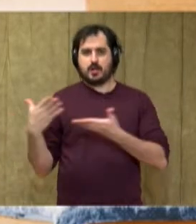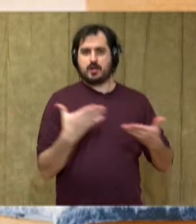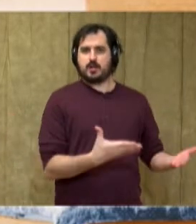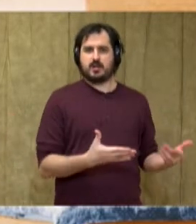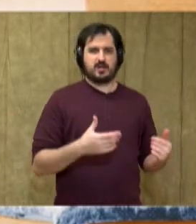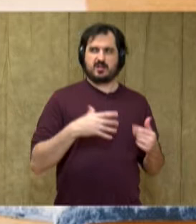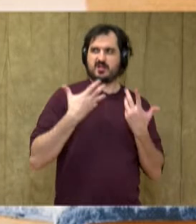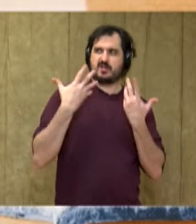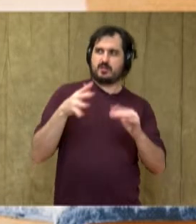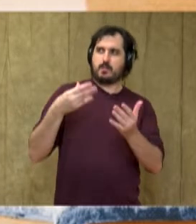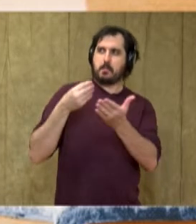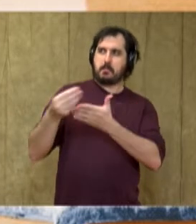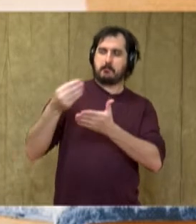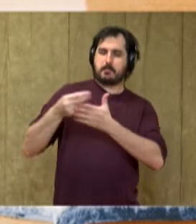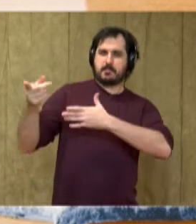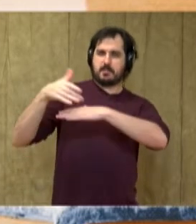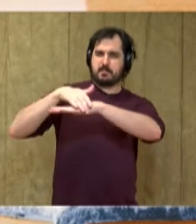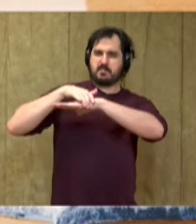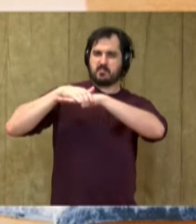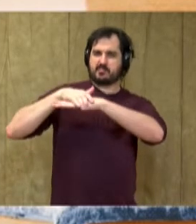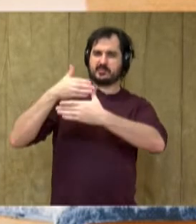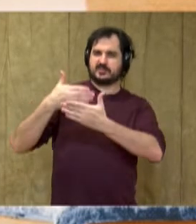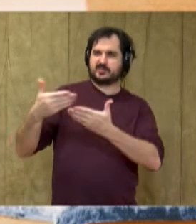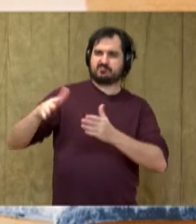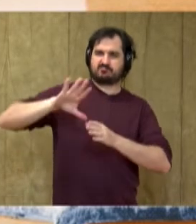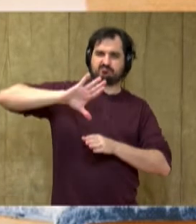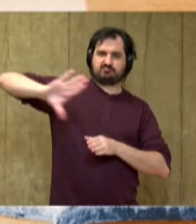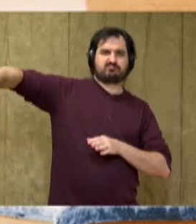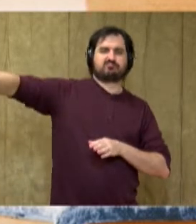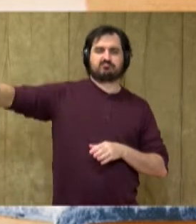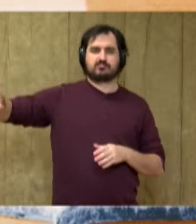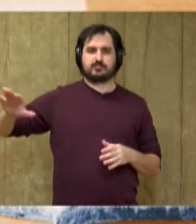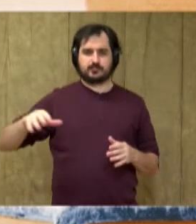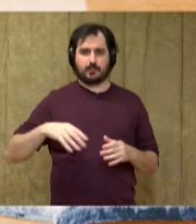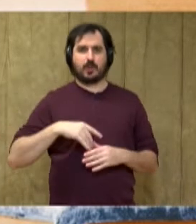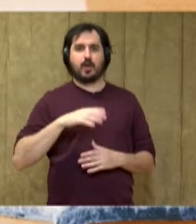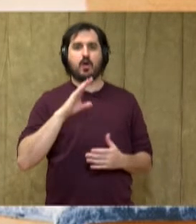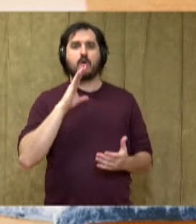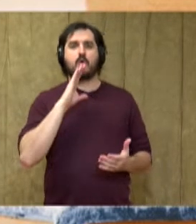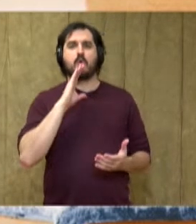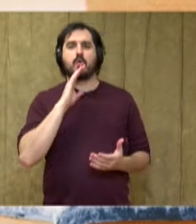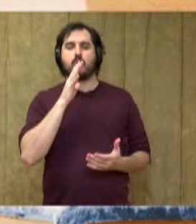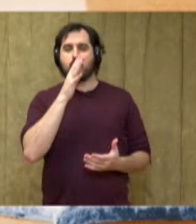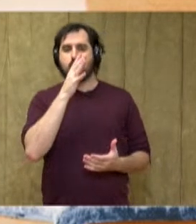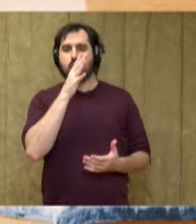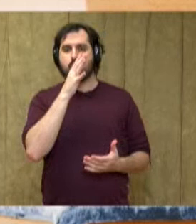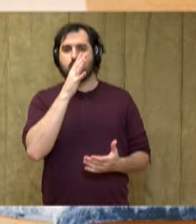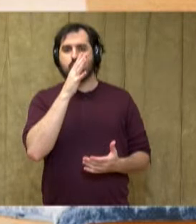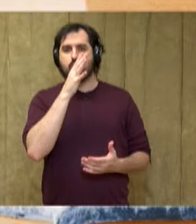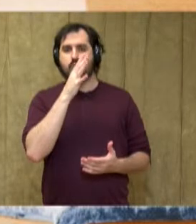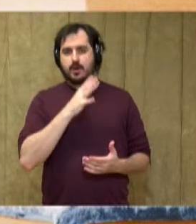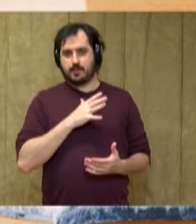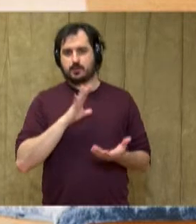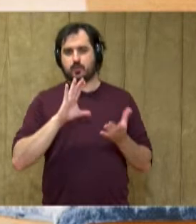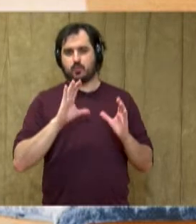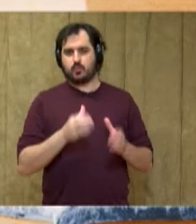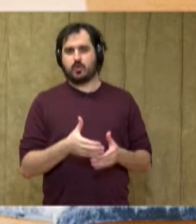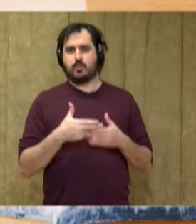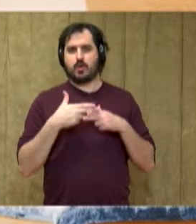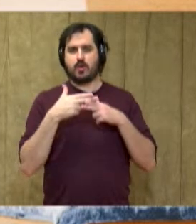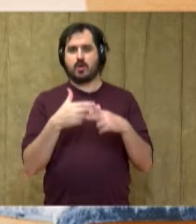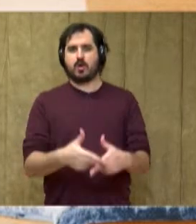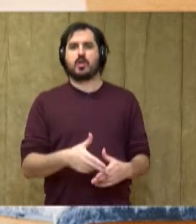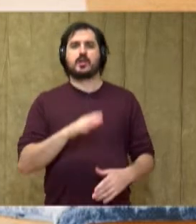buying British ones. A women's group called the Daughters of Liberty supported the cause by weaving their own